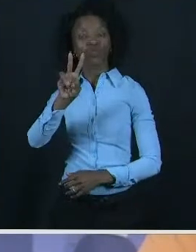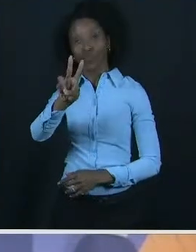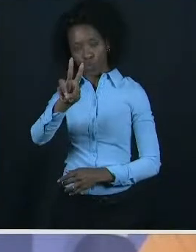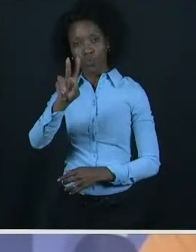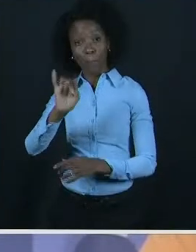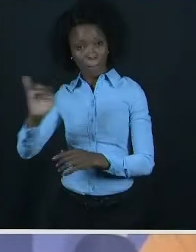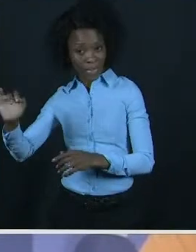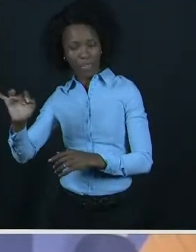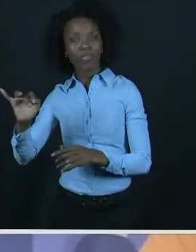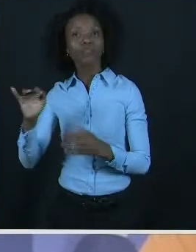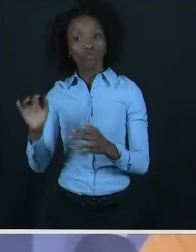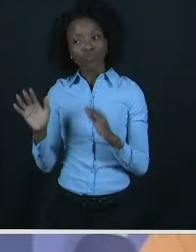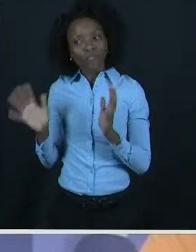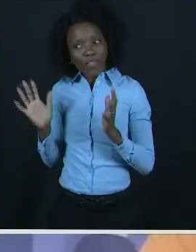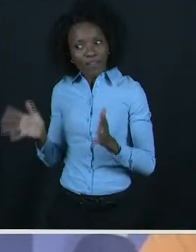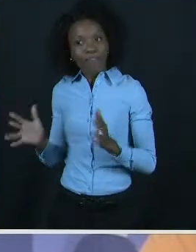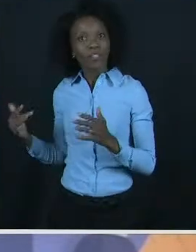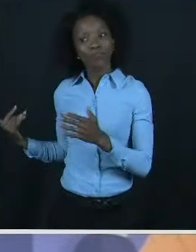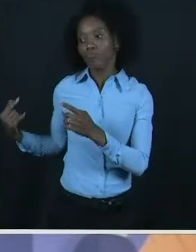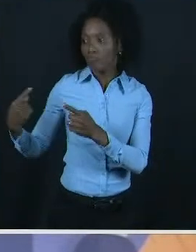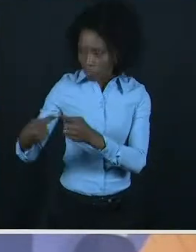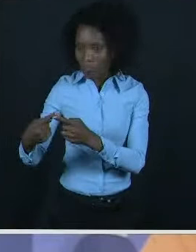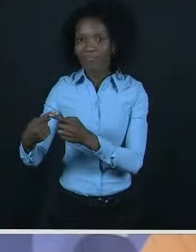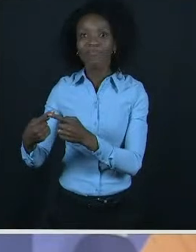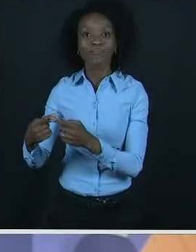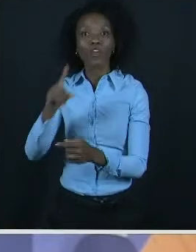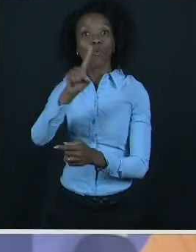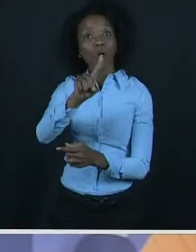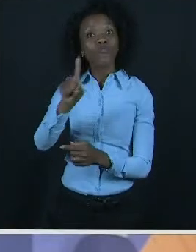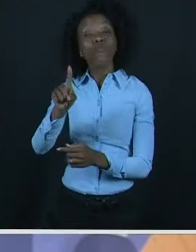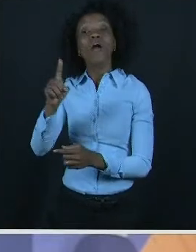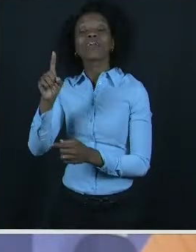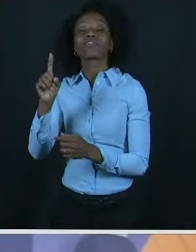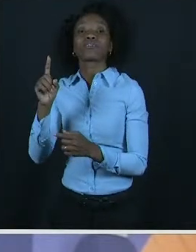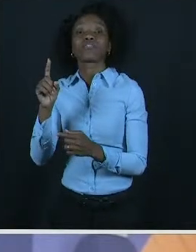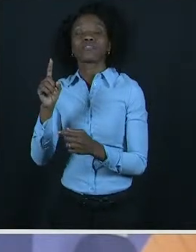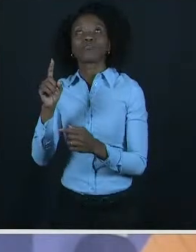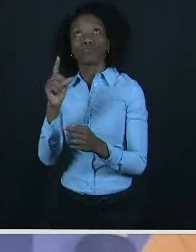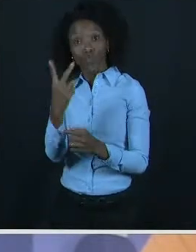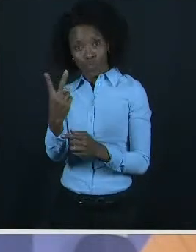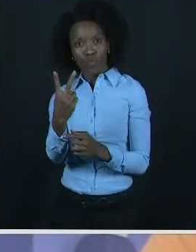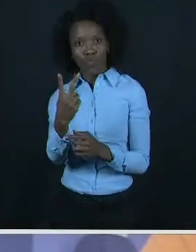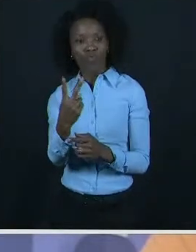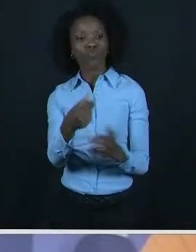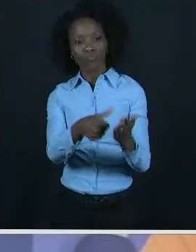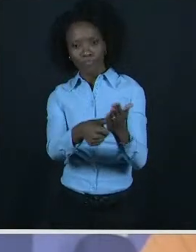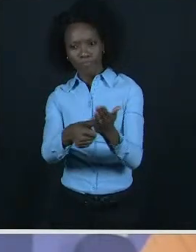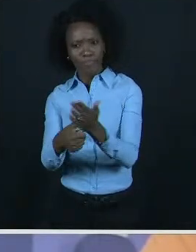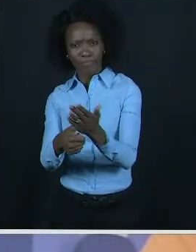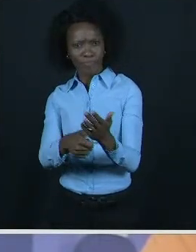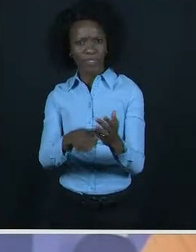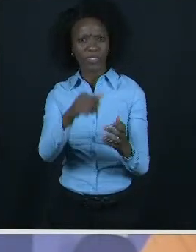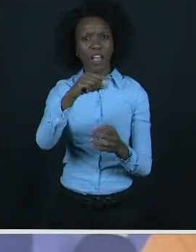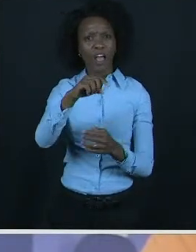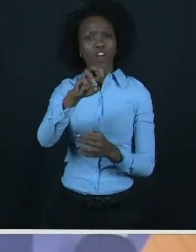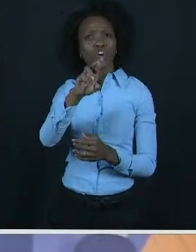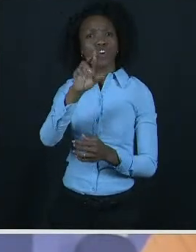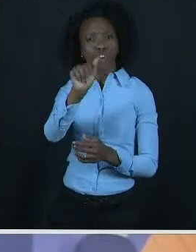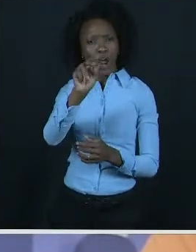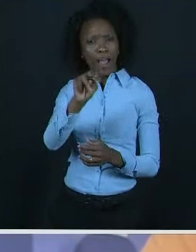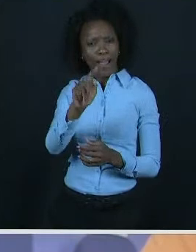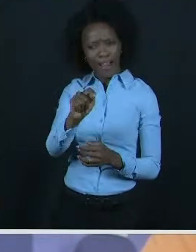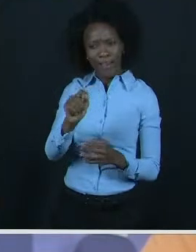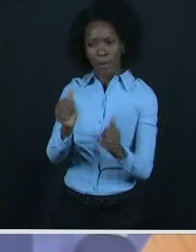to date funded 112 grant partners. Now, obviously, we want more